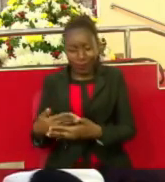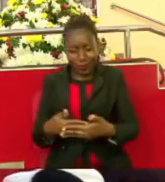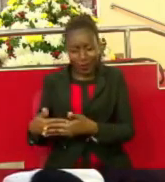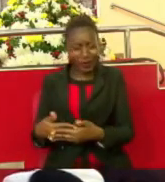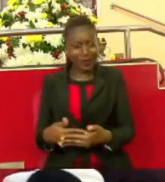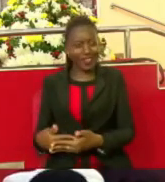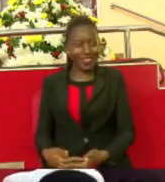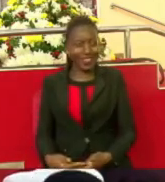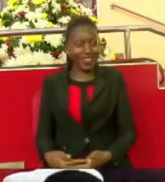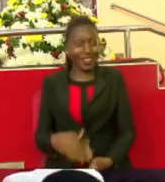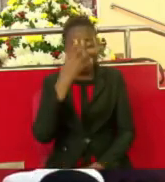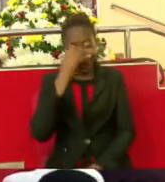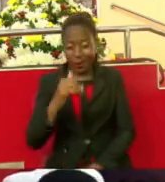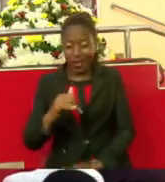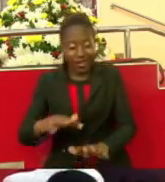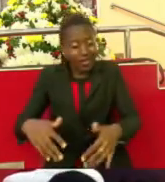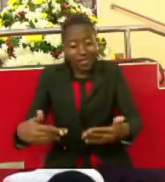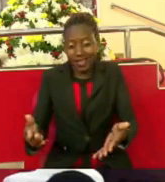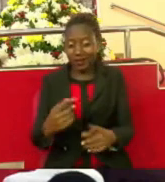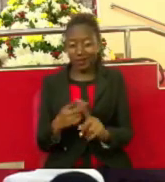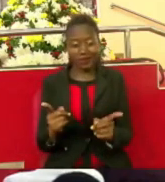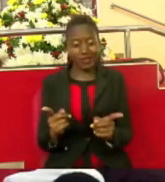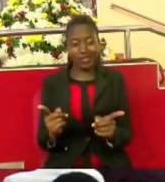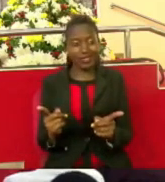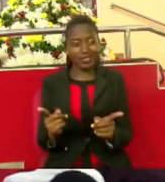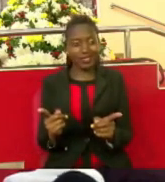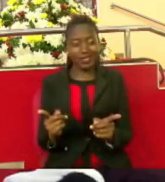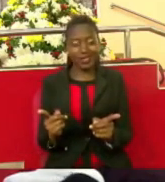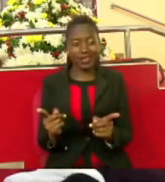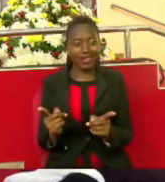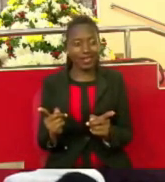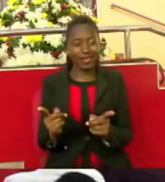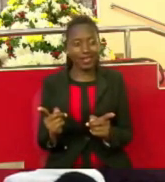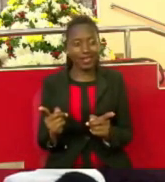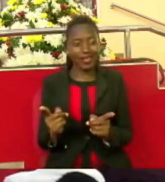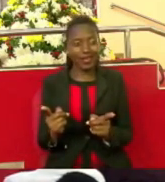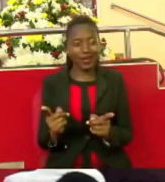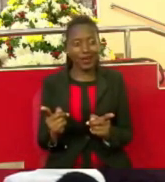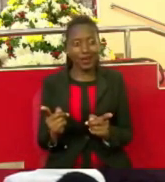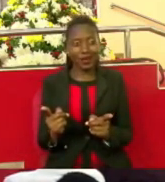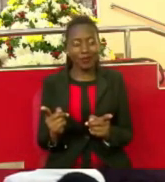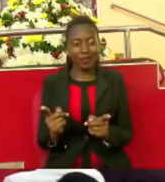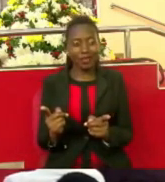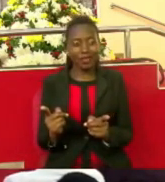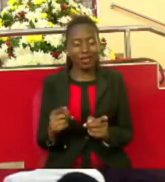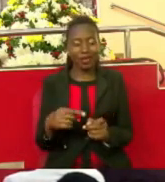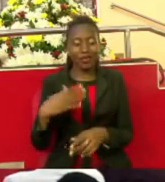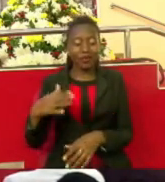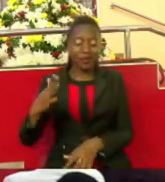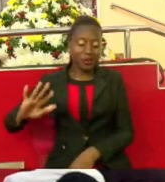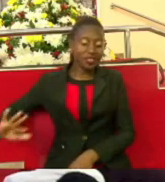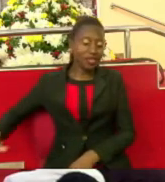mkubwa. Because he provides, he has no problem in providing. Kwa sababu na watu walia ni kweli hana shida pale. But he provides when he is still in his sleep.